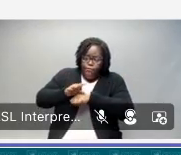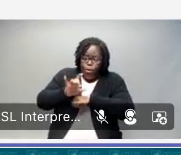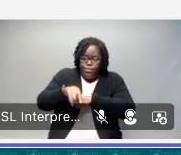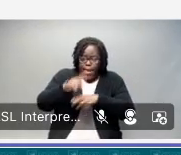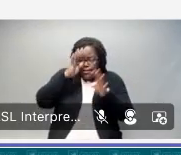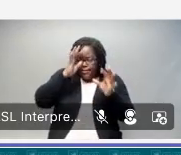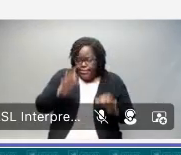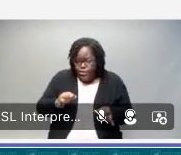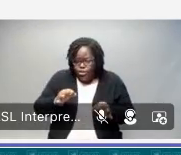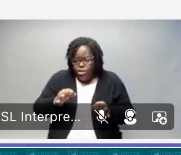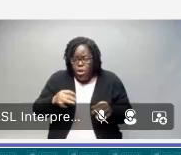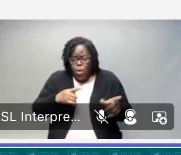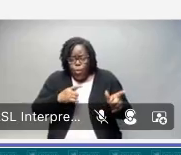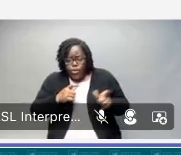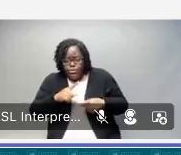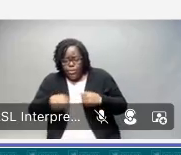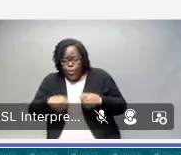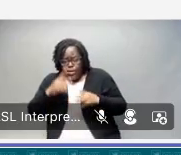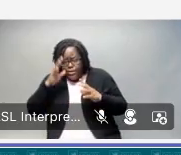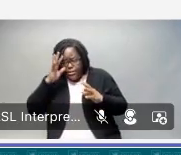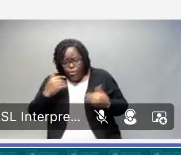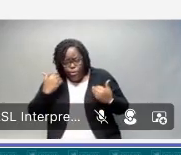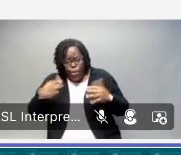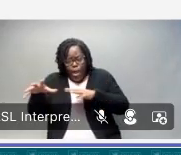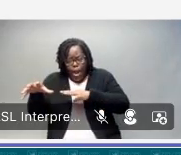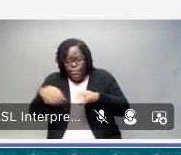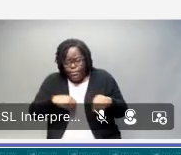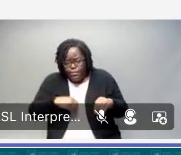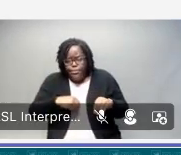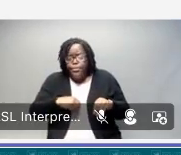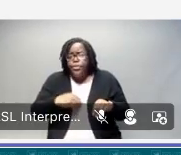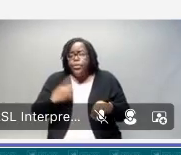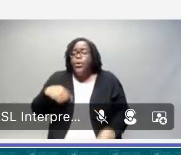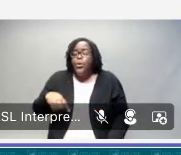what wind speeds do we turn off the power.